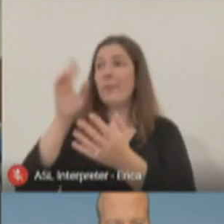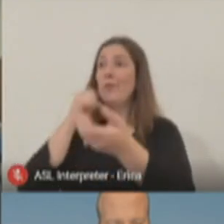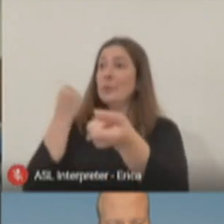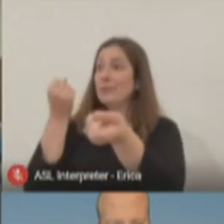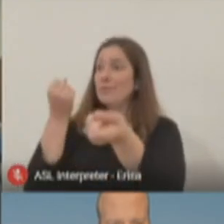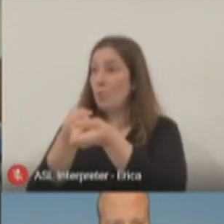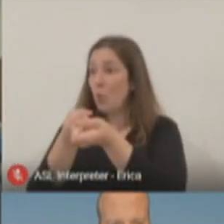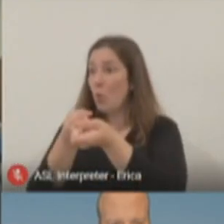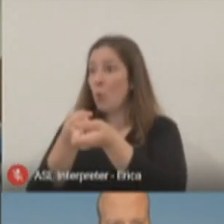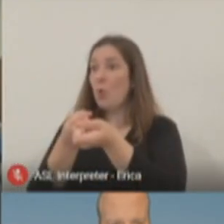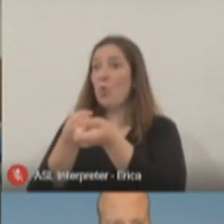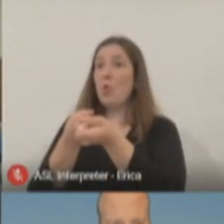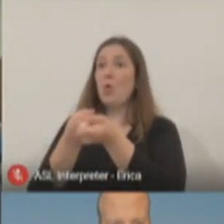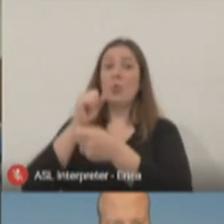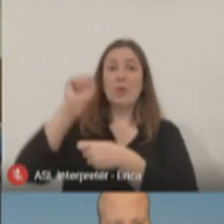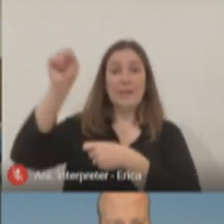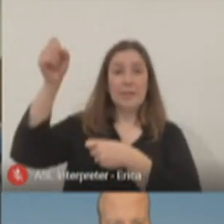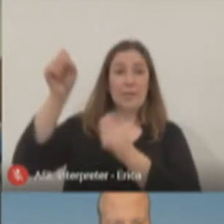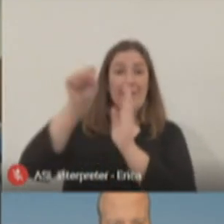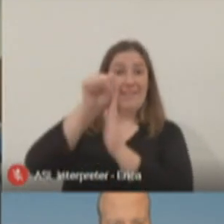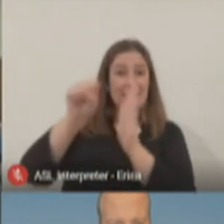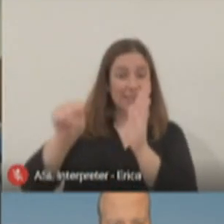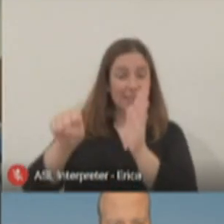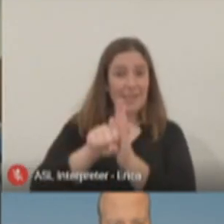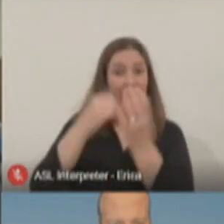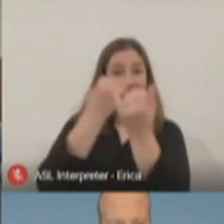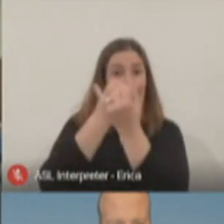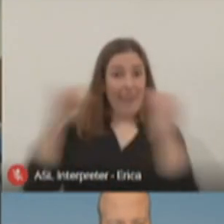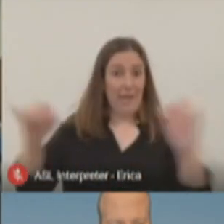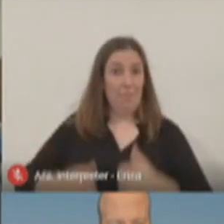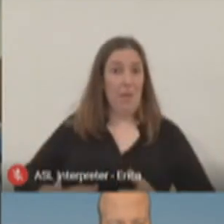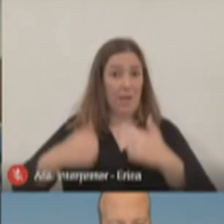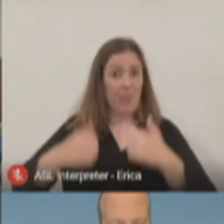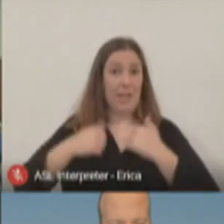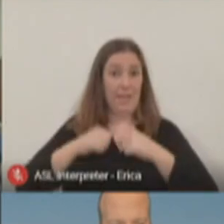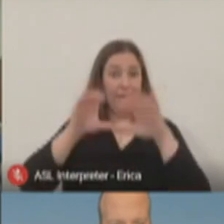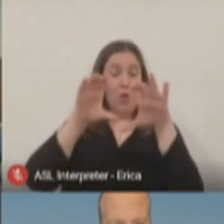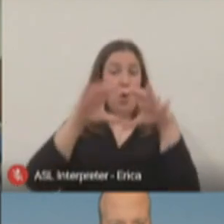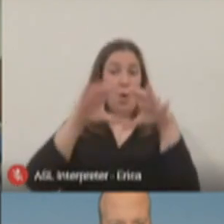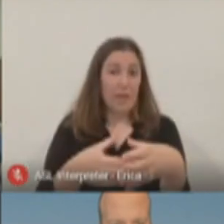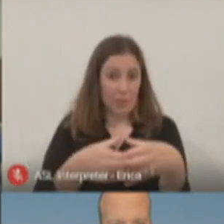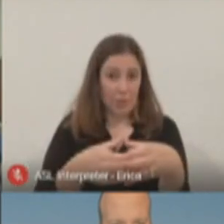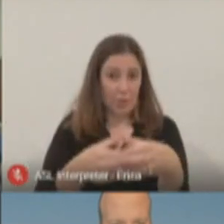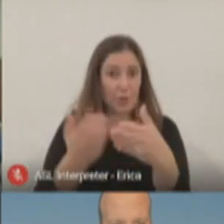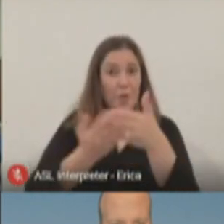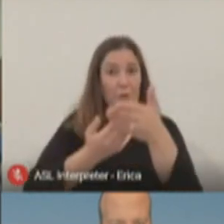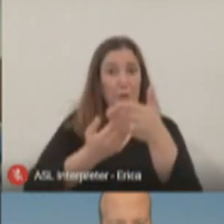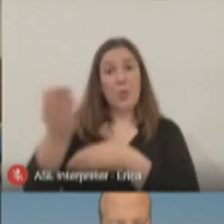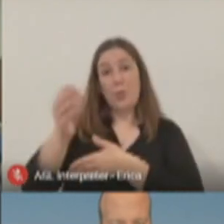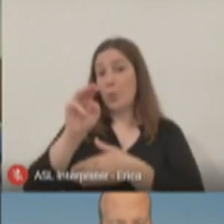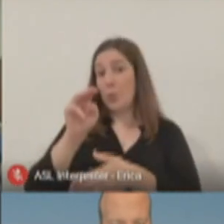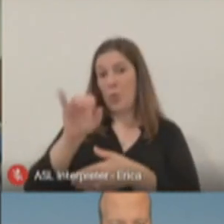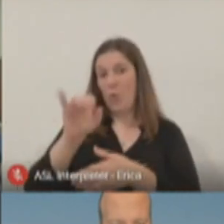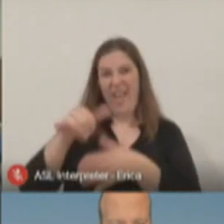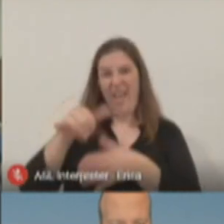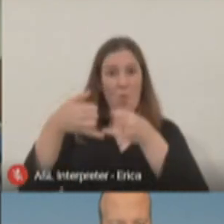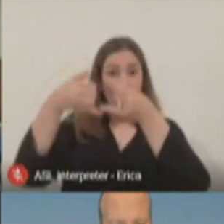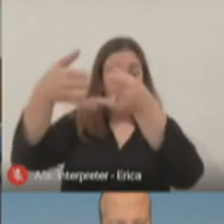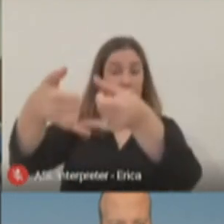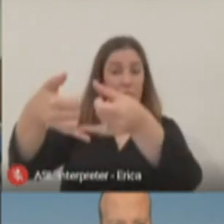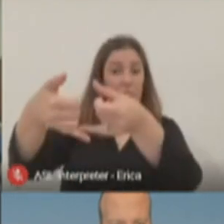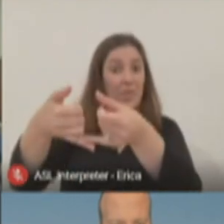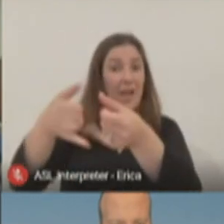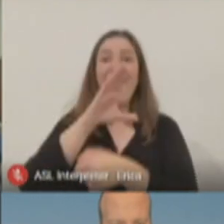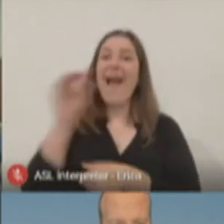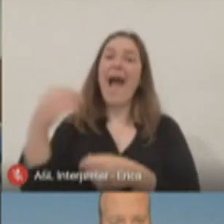the State Independent Living Coalition through the Marie Felton Award. And I